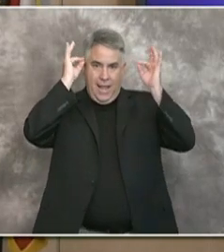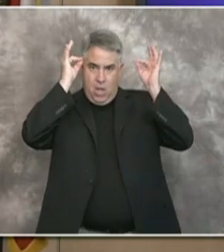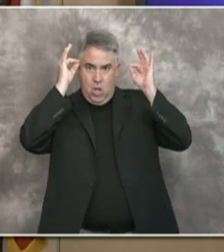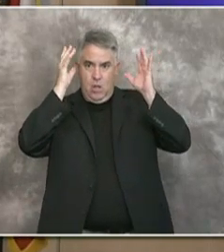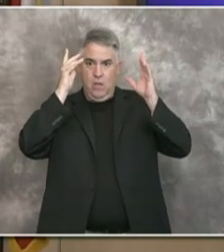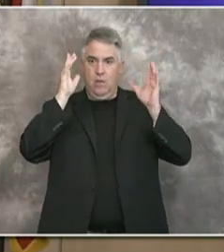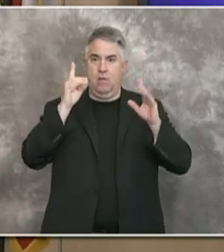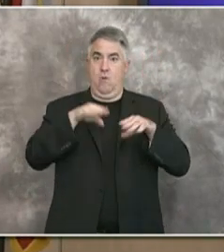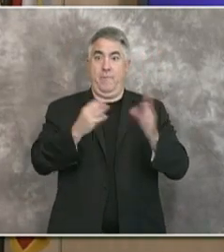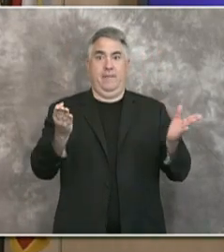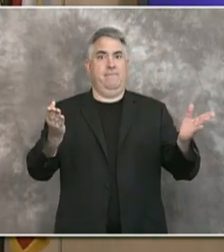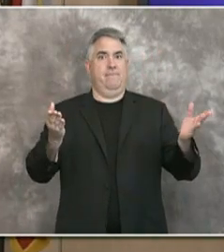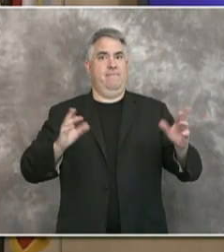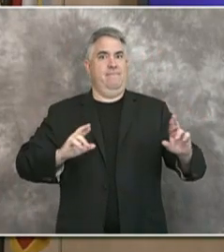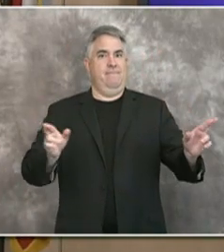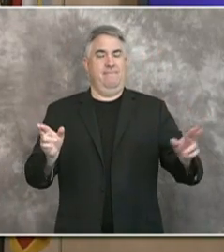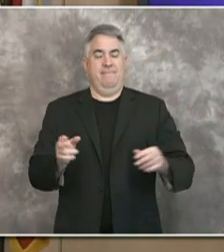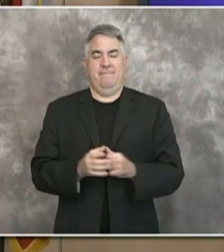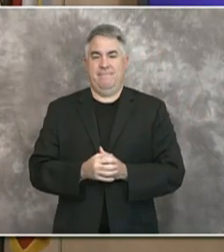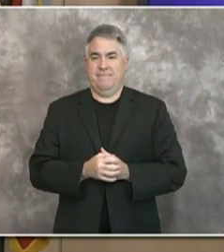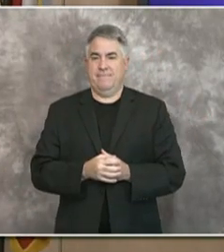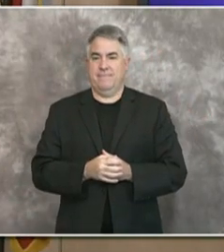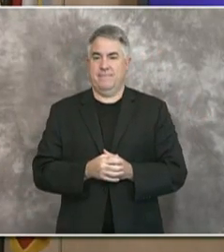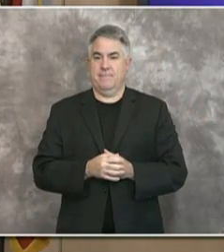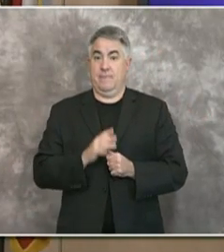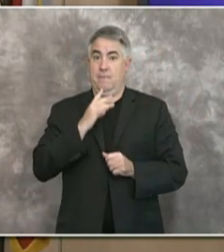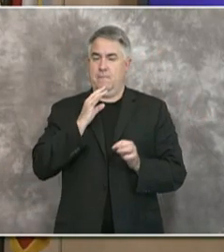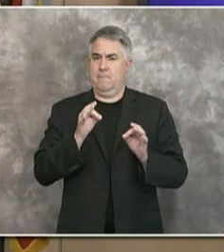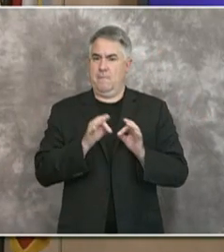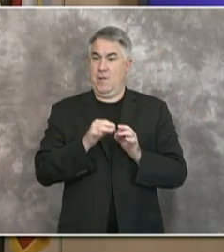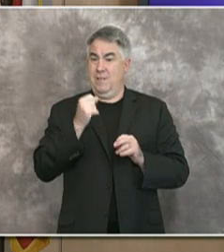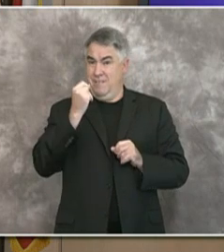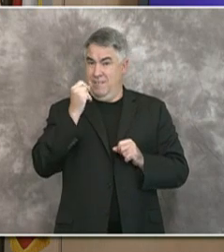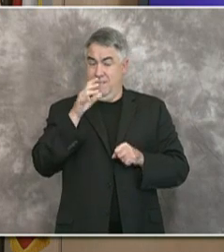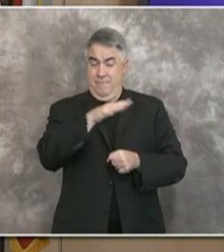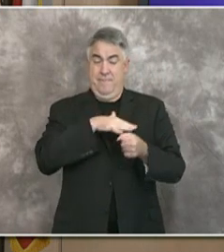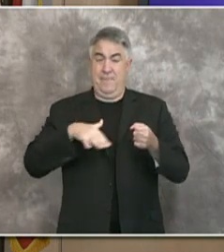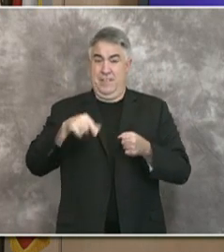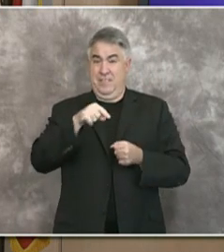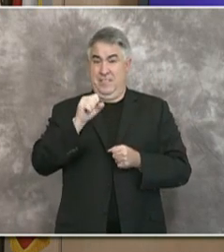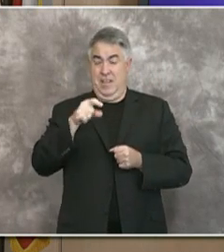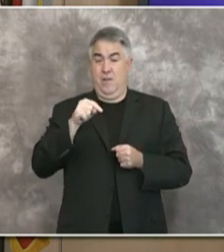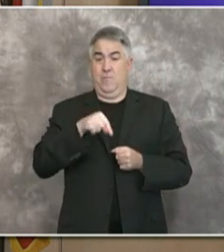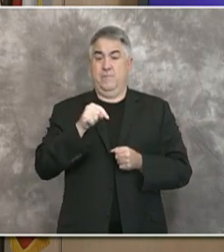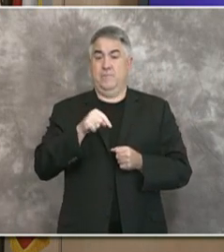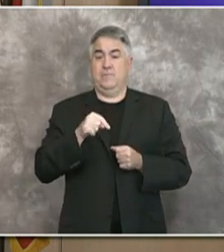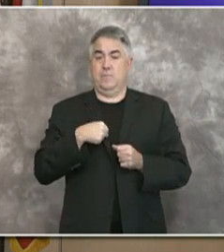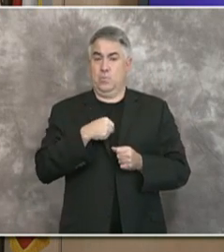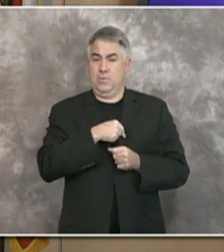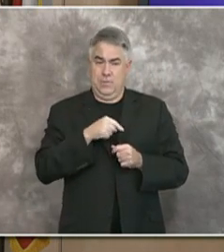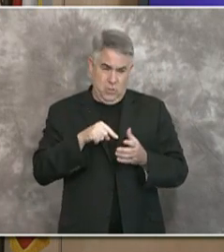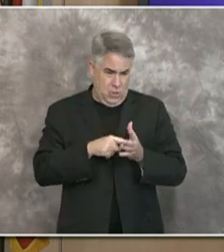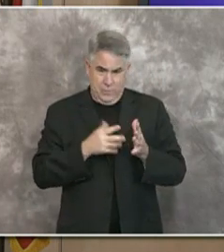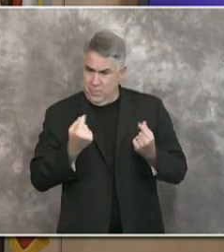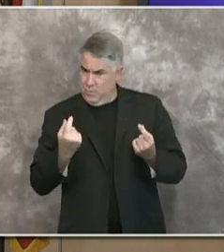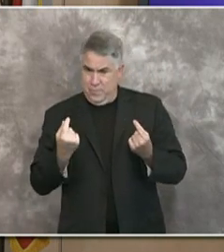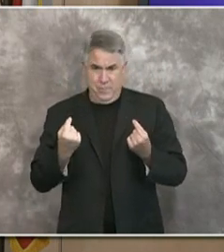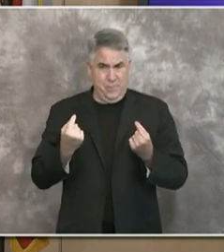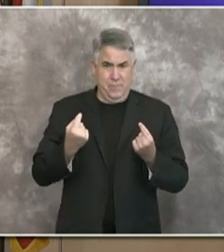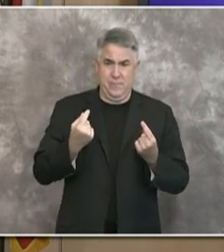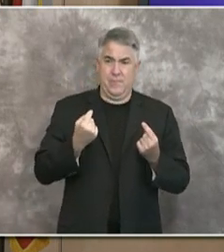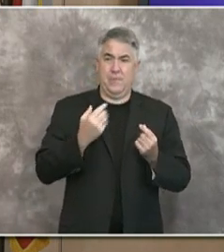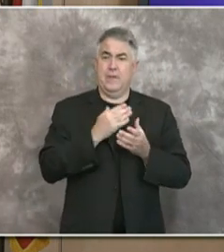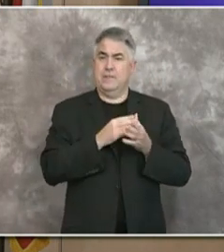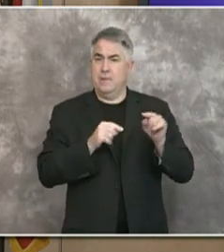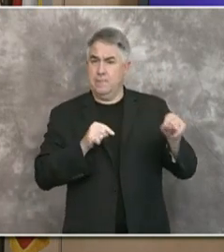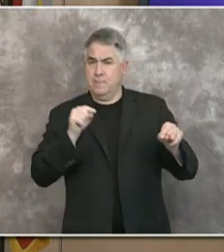reopen. It is really important as a region that as we move into some of these activities and some of these entities